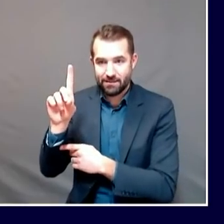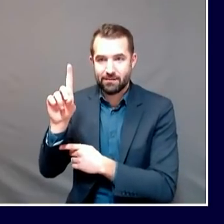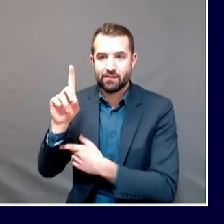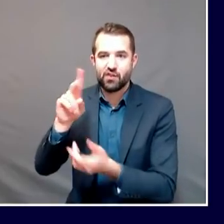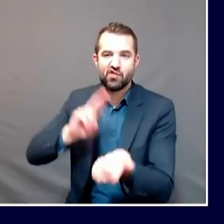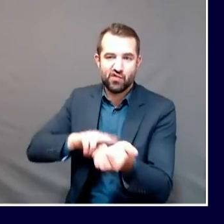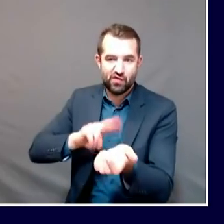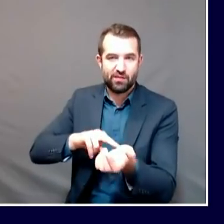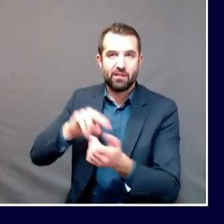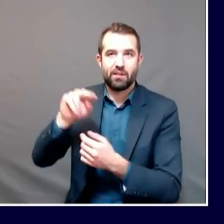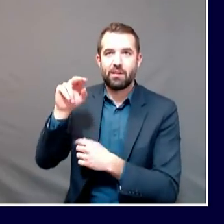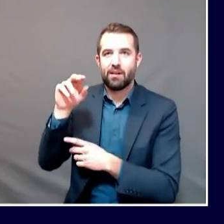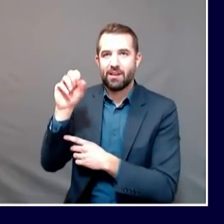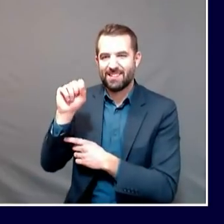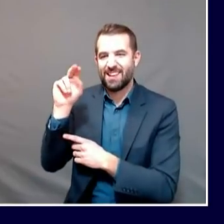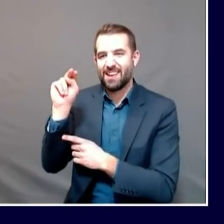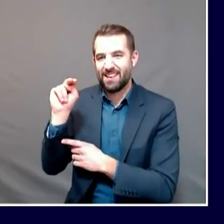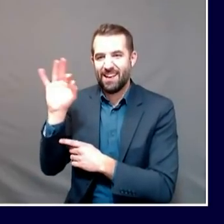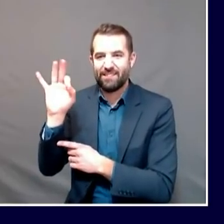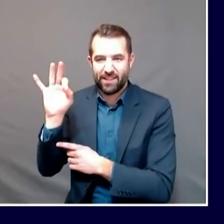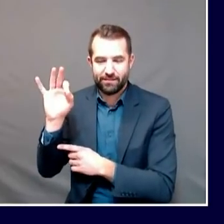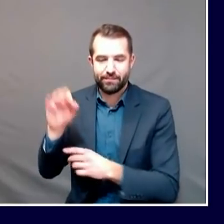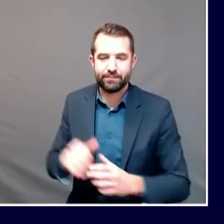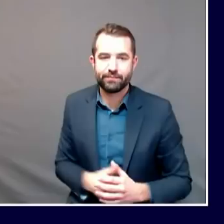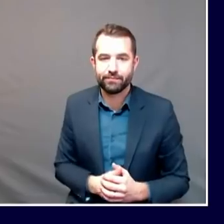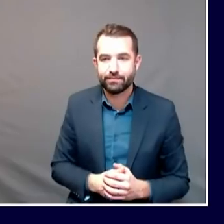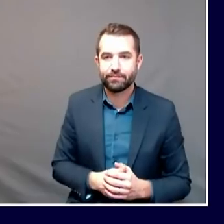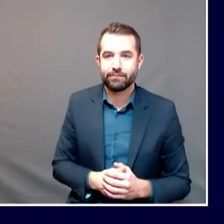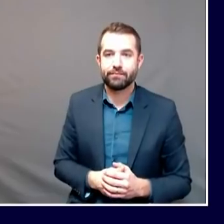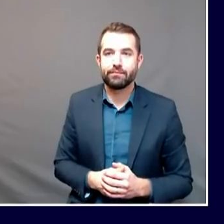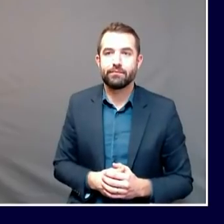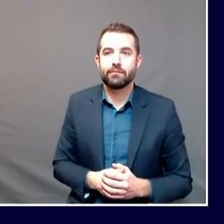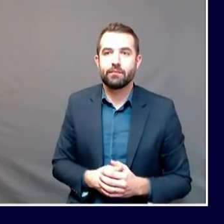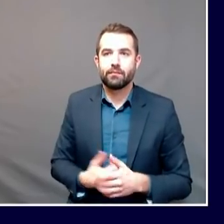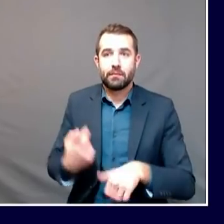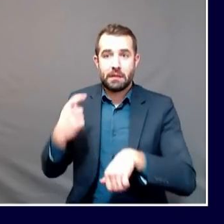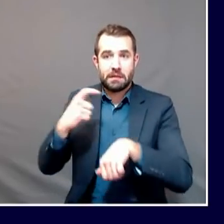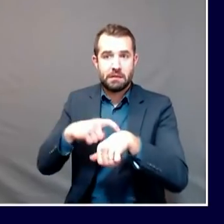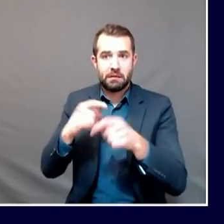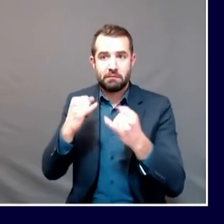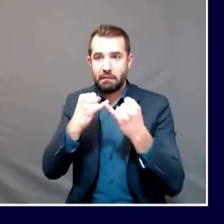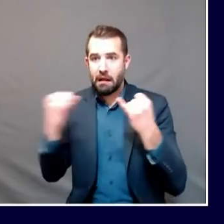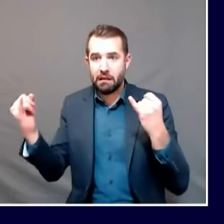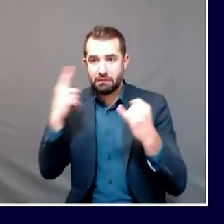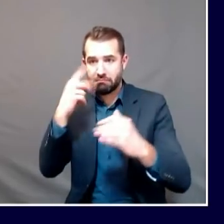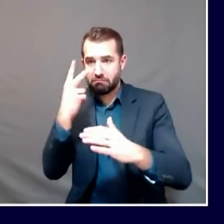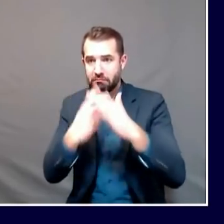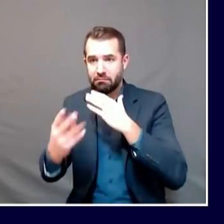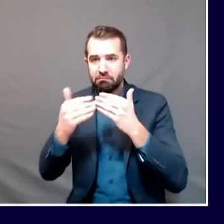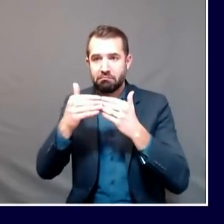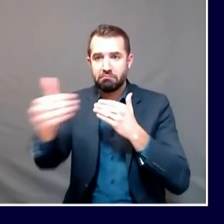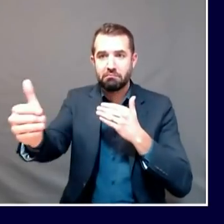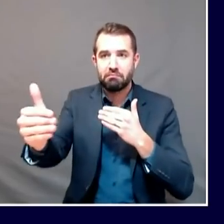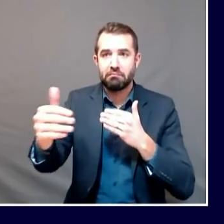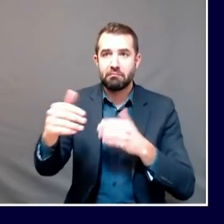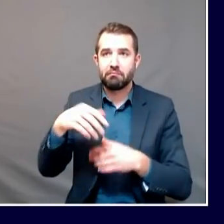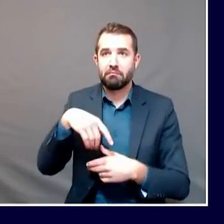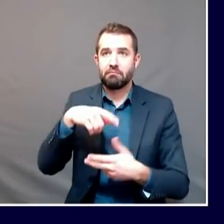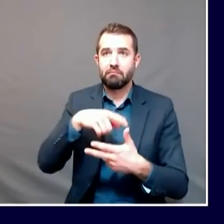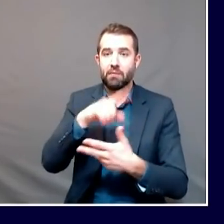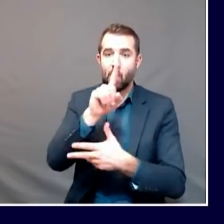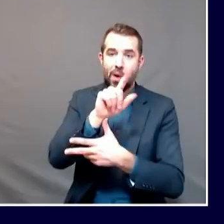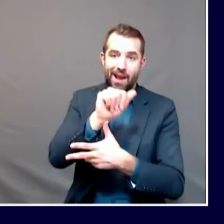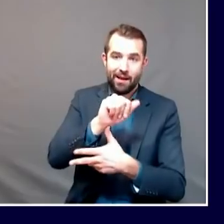expected timeline of how long it might take to distribute vaccines to both the A and the B part of that grouping? What we